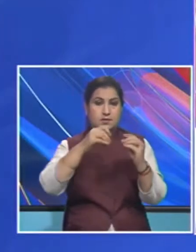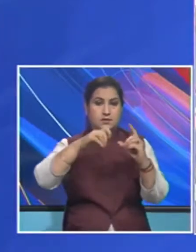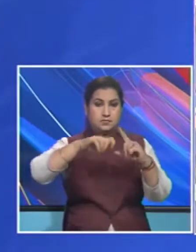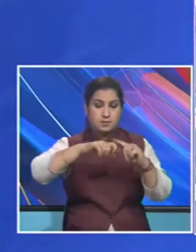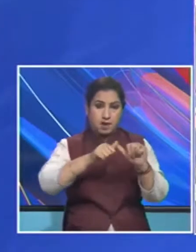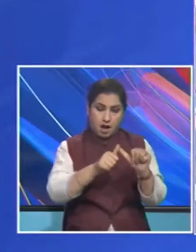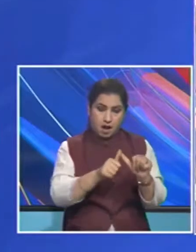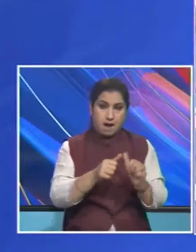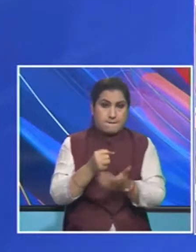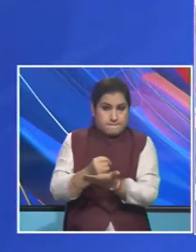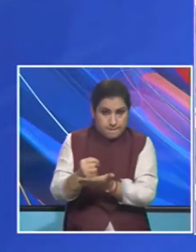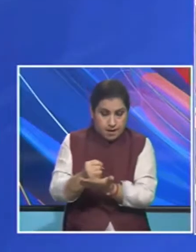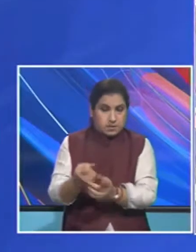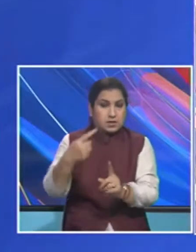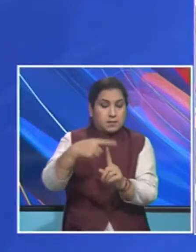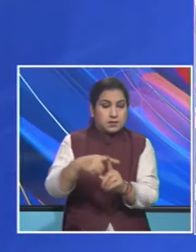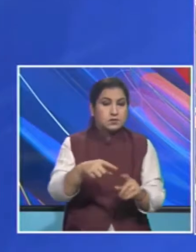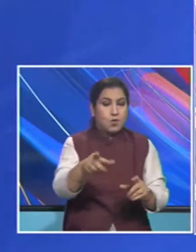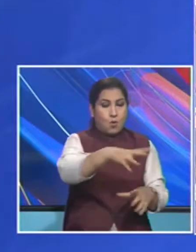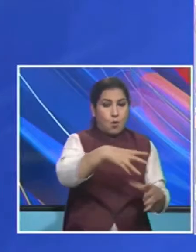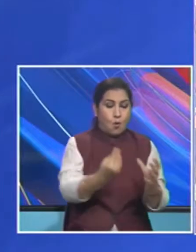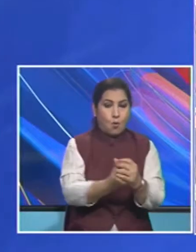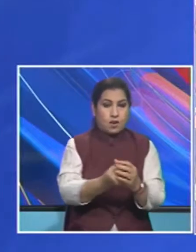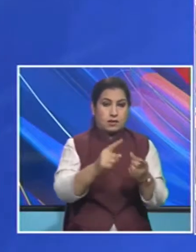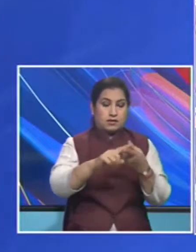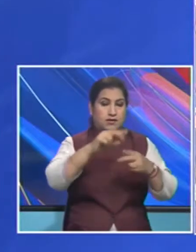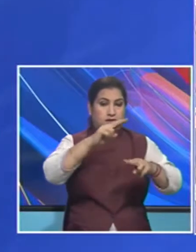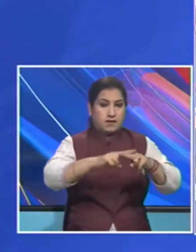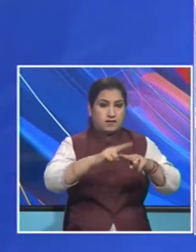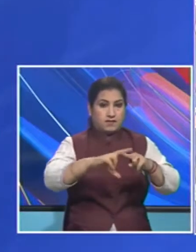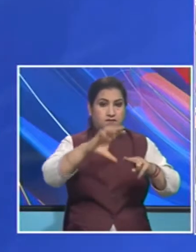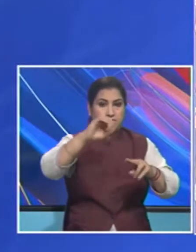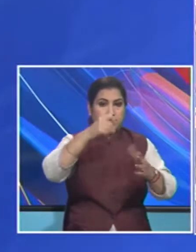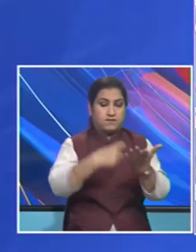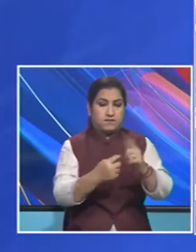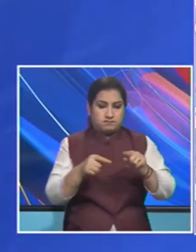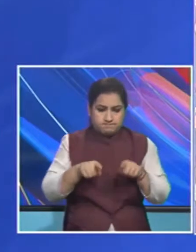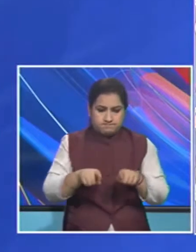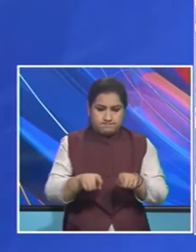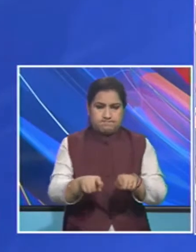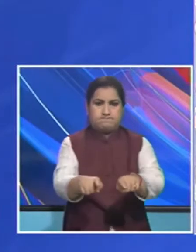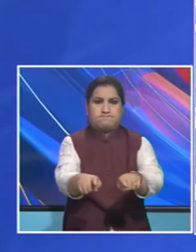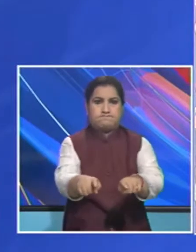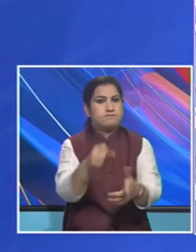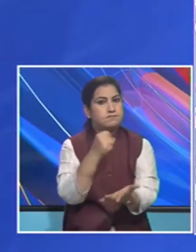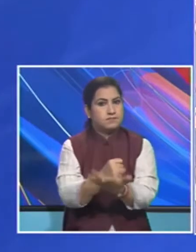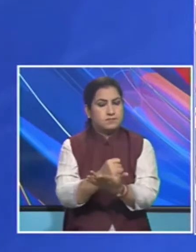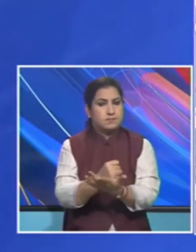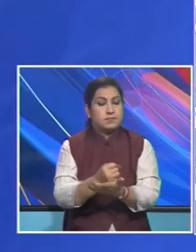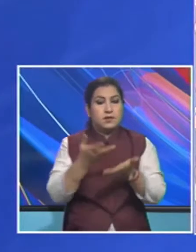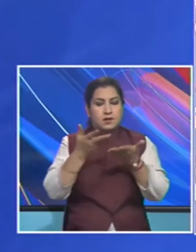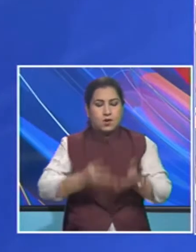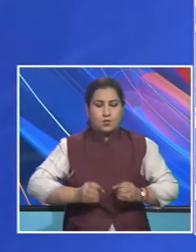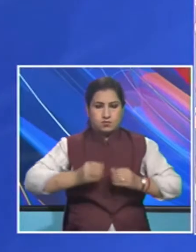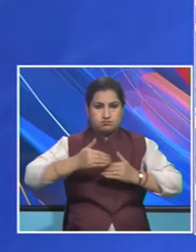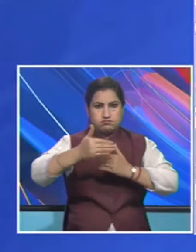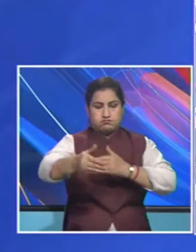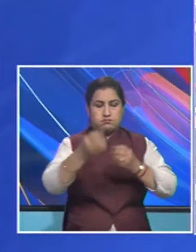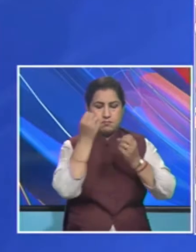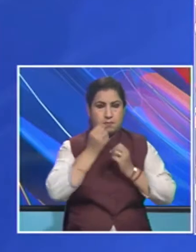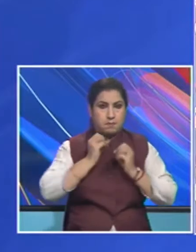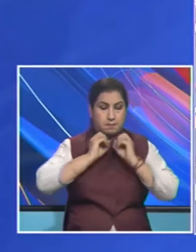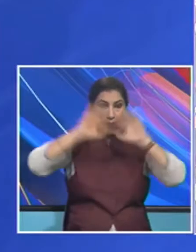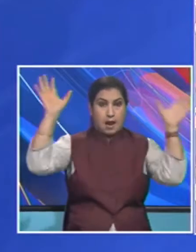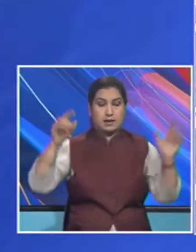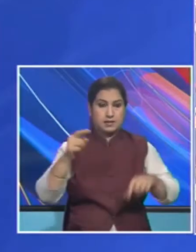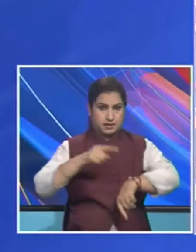everyone's duty. The new development journey towards the bright future of India has to be undertaken by our